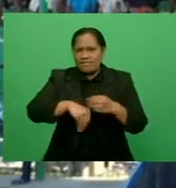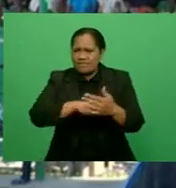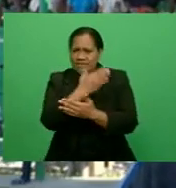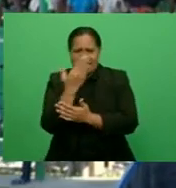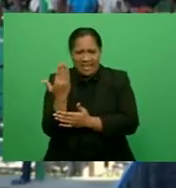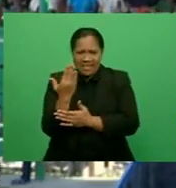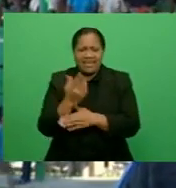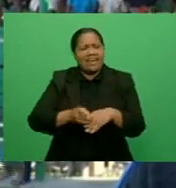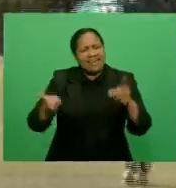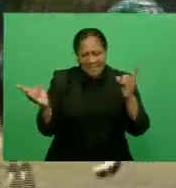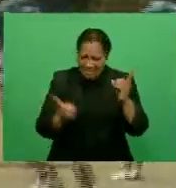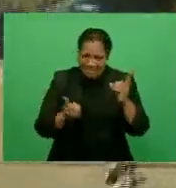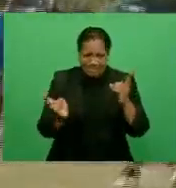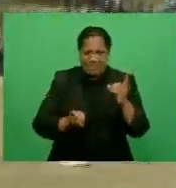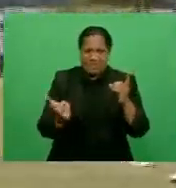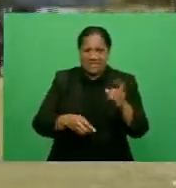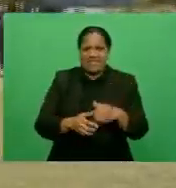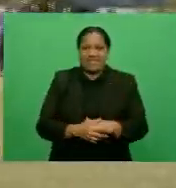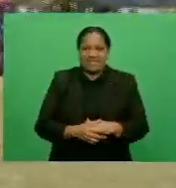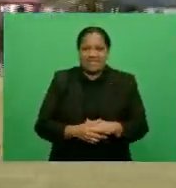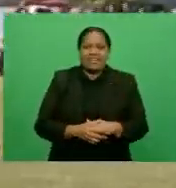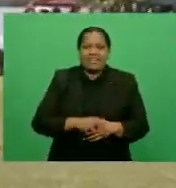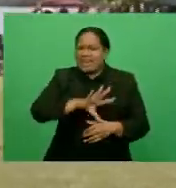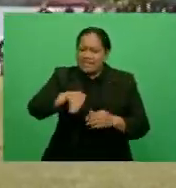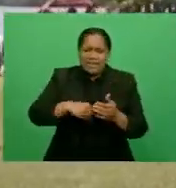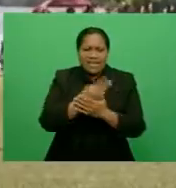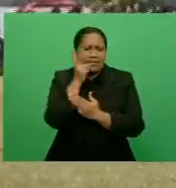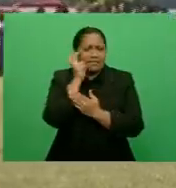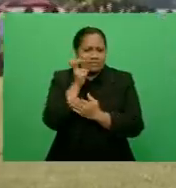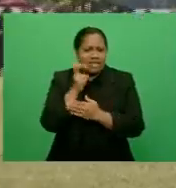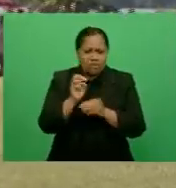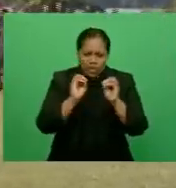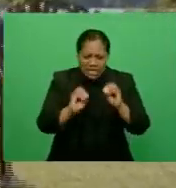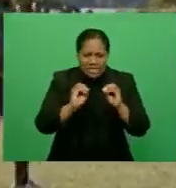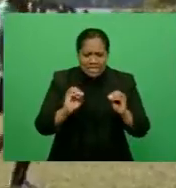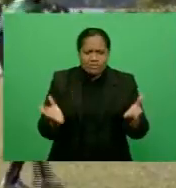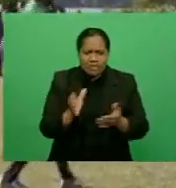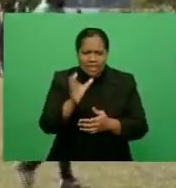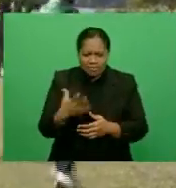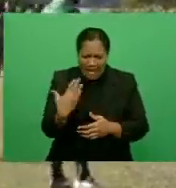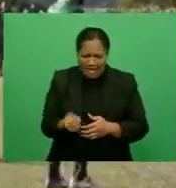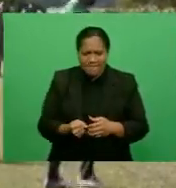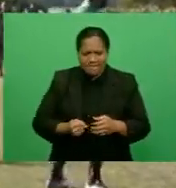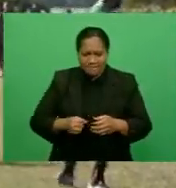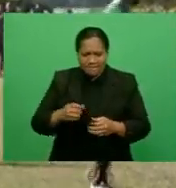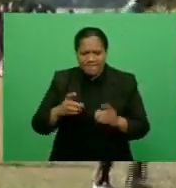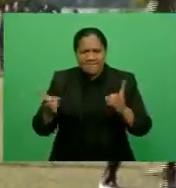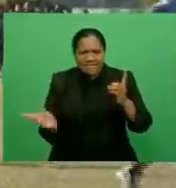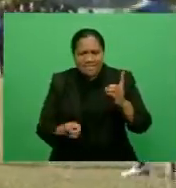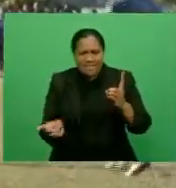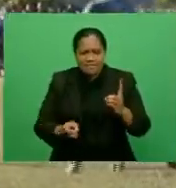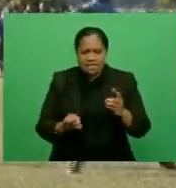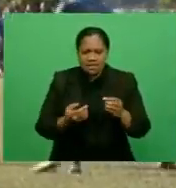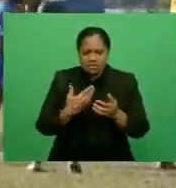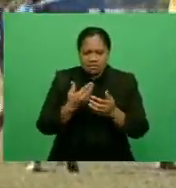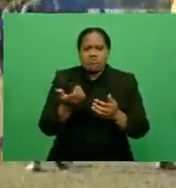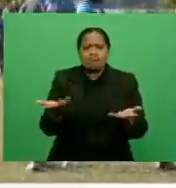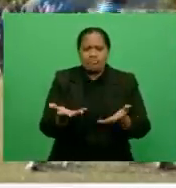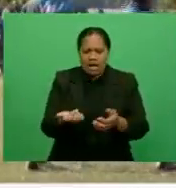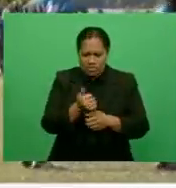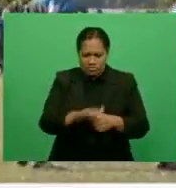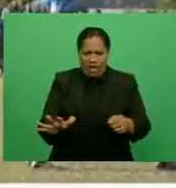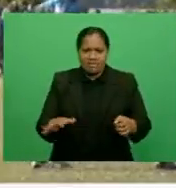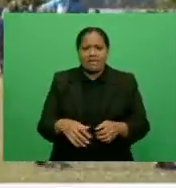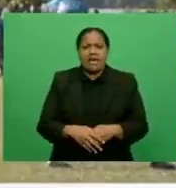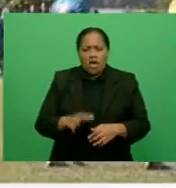Discipline is something we learn every day at training. We teach the players to maintain discipline on the ground and they are also taught the basic rules of